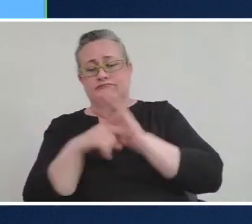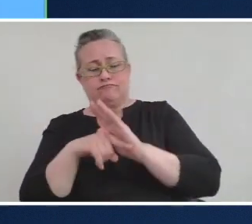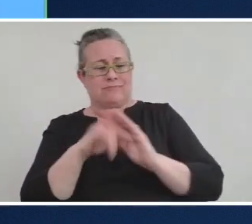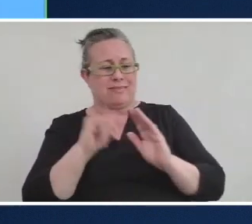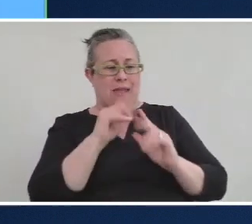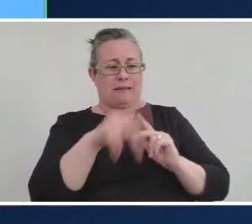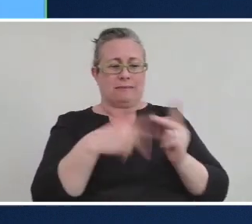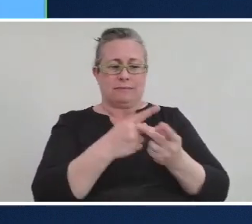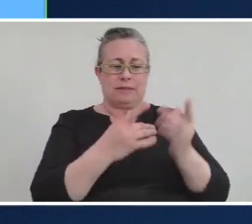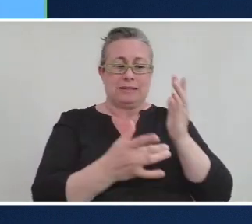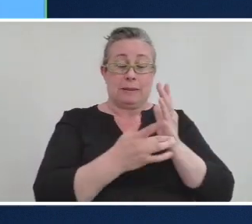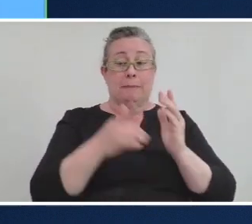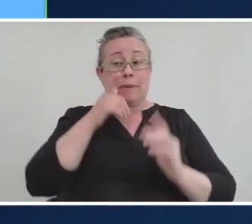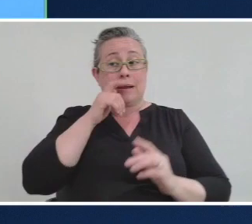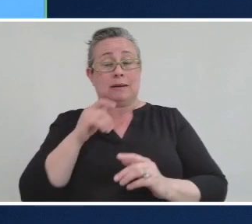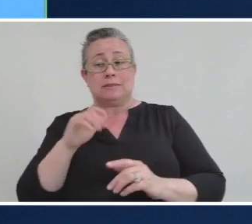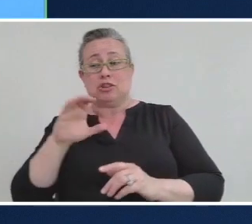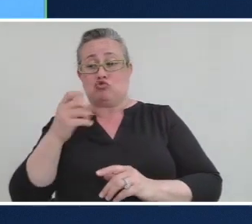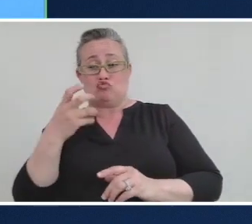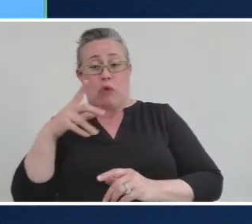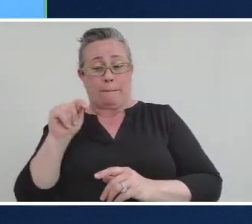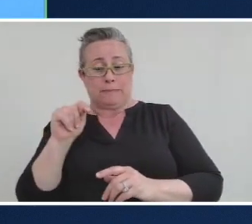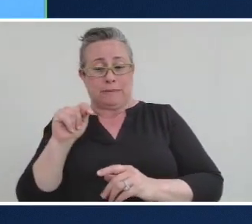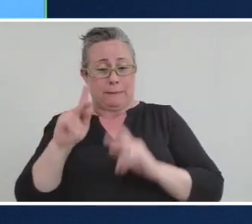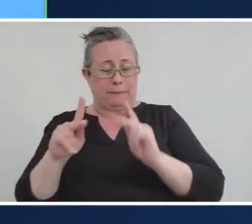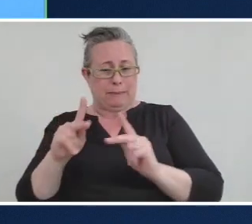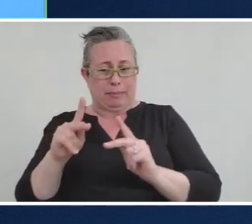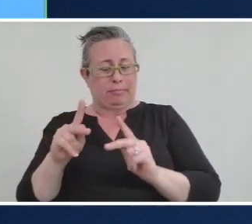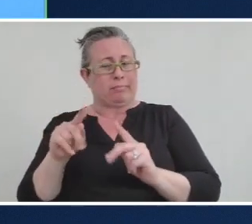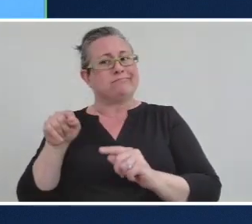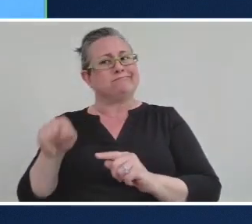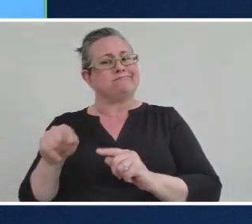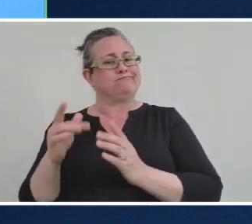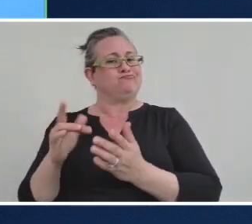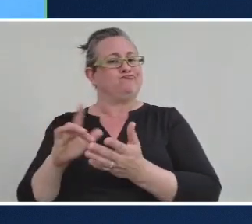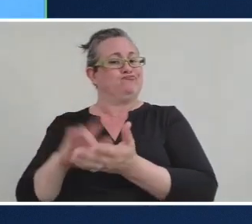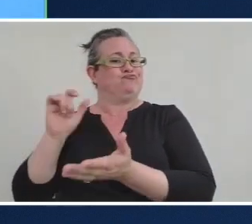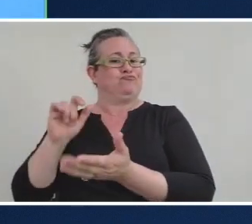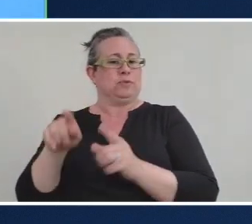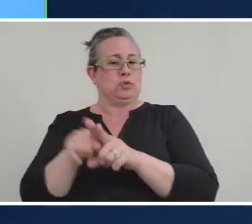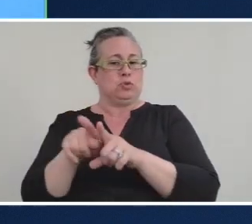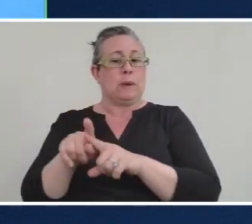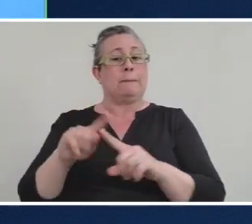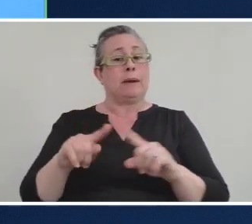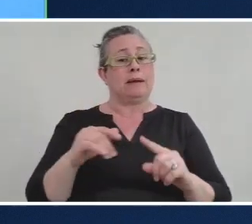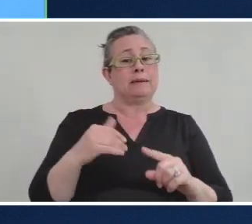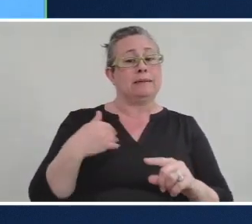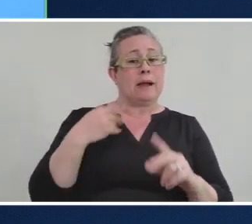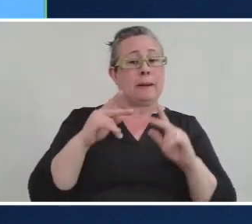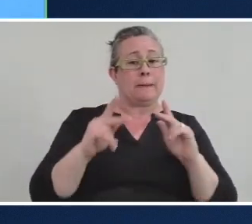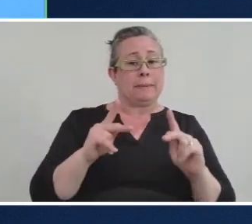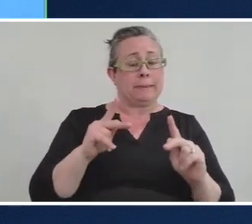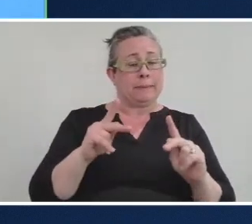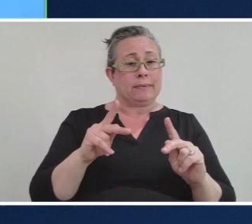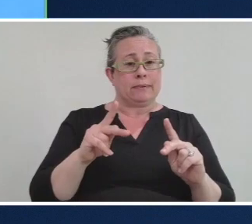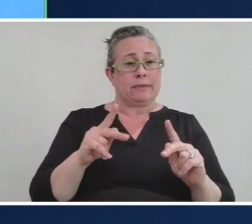corrupt people and networks are also using them. But young people are very good in terms of